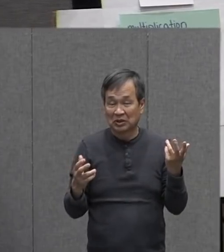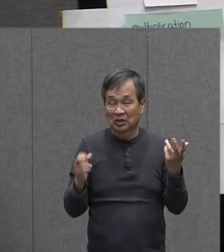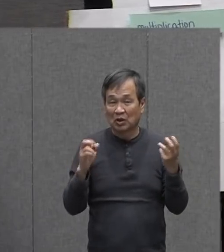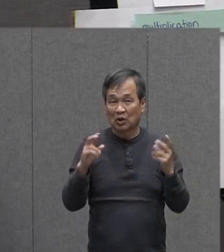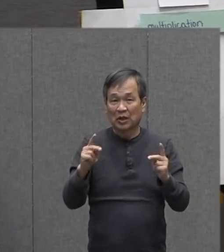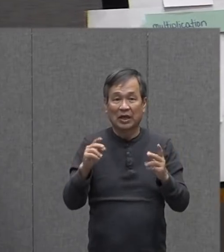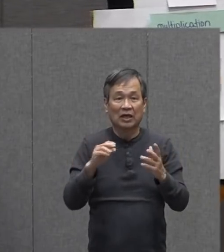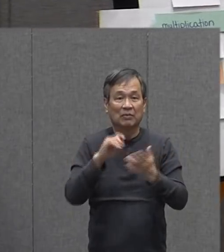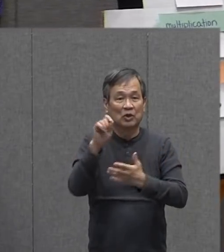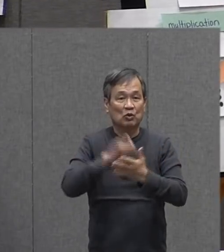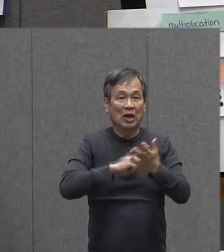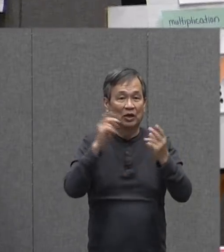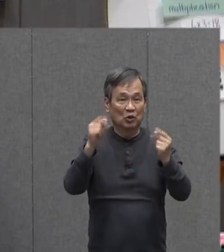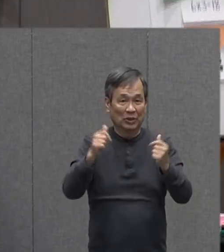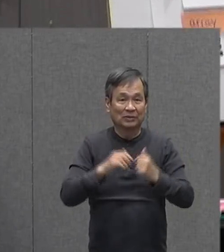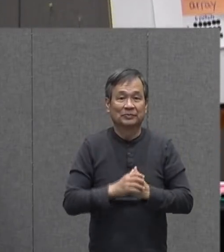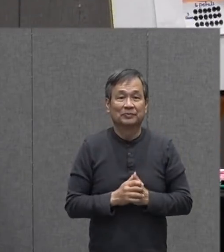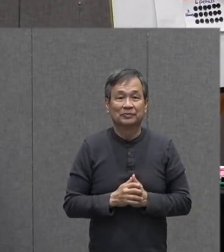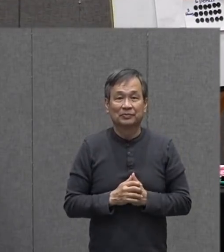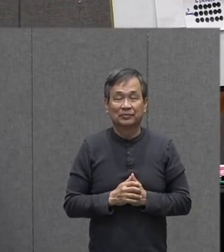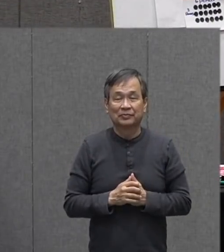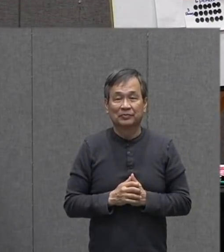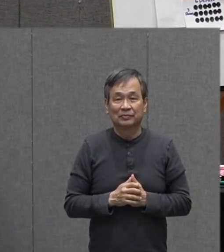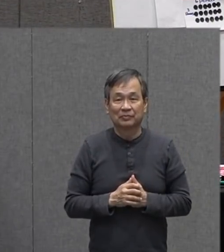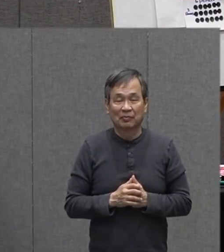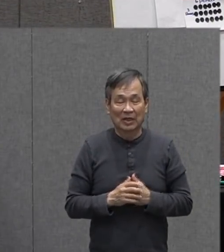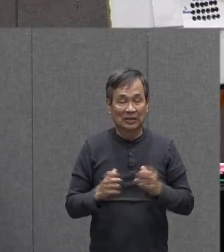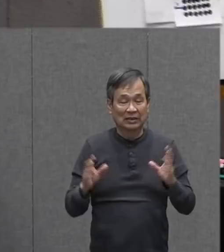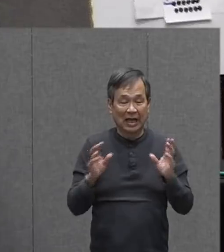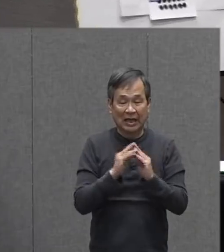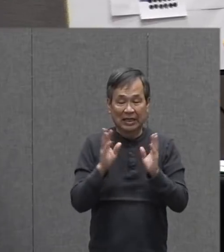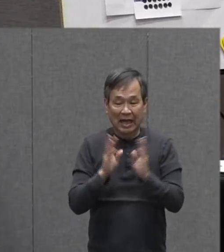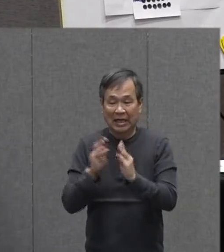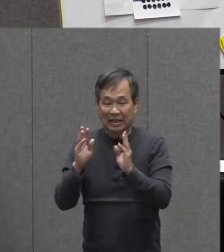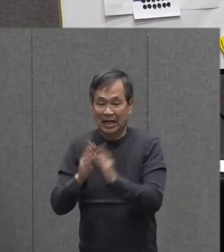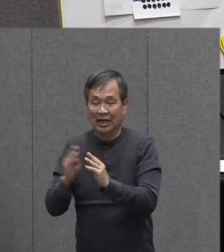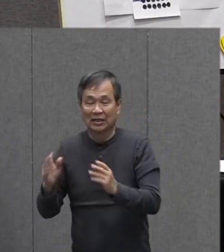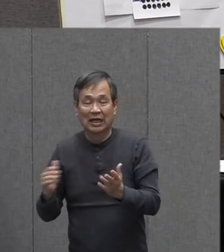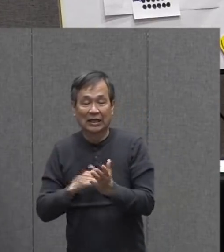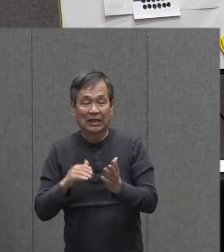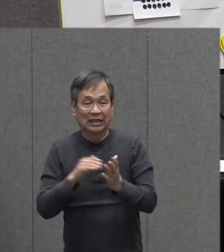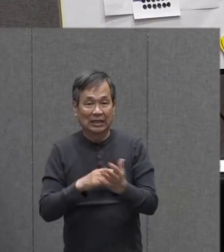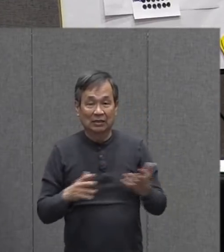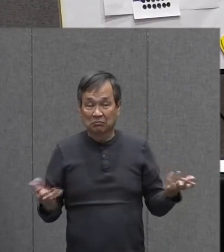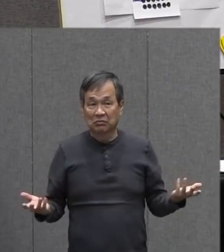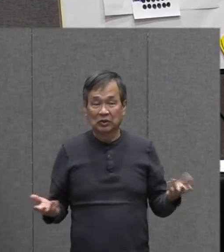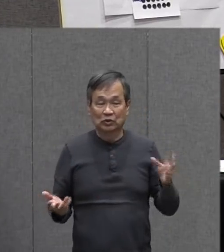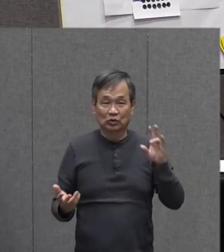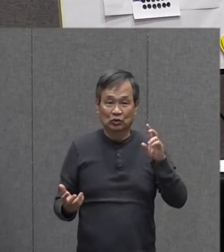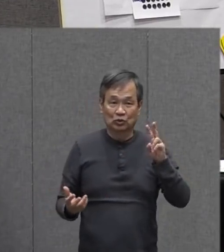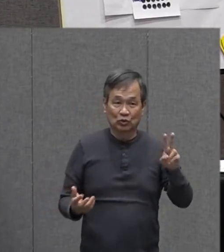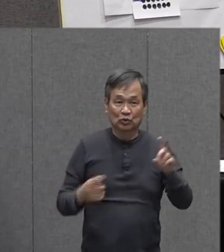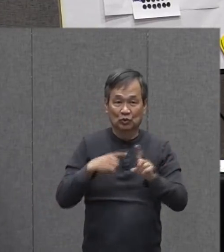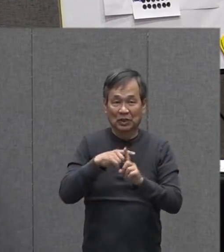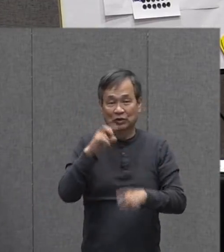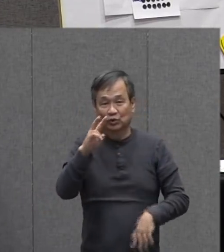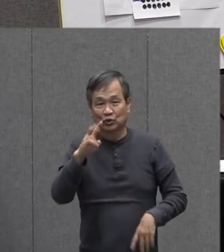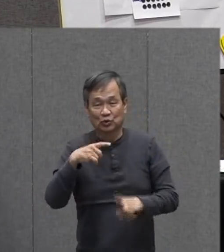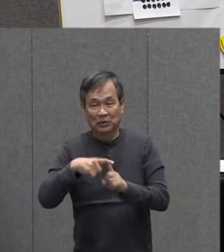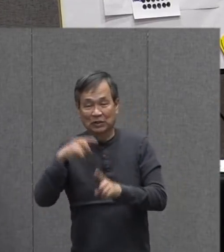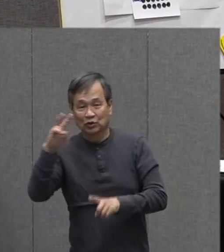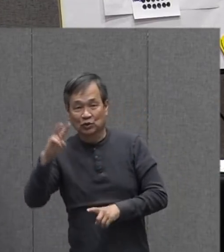right, so let's talk about some examples. Well, we've got some really great examples already up here. I'm going to actually just take a piece of tape